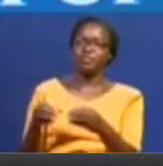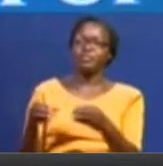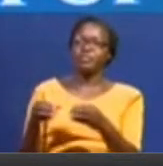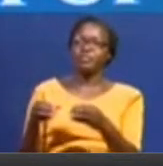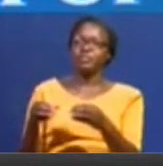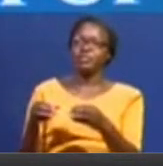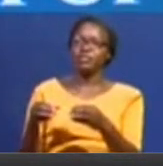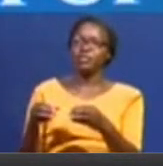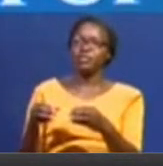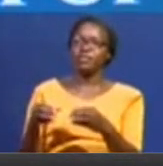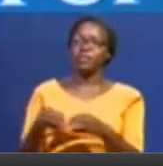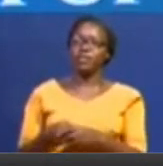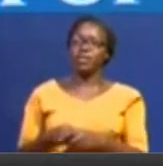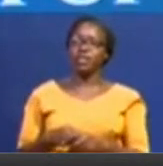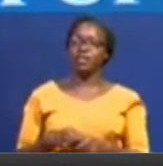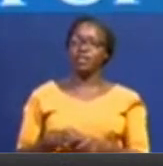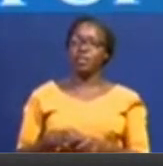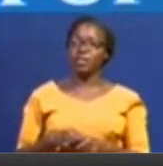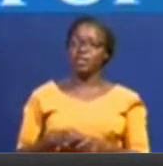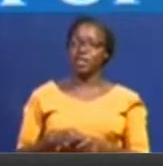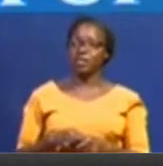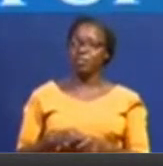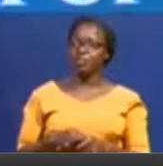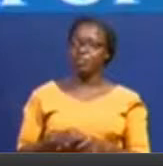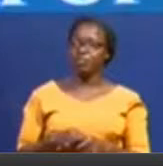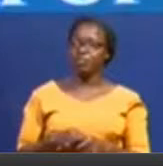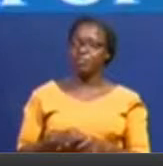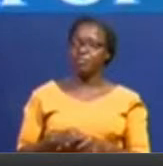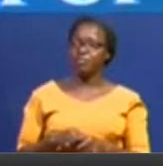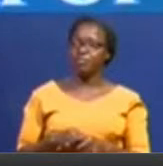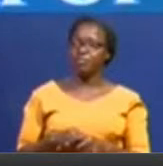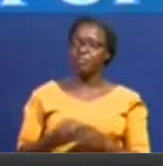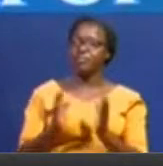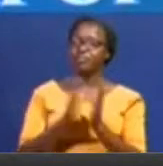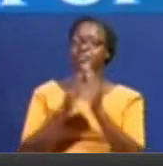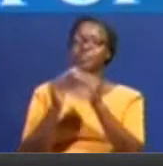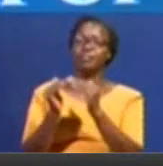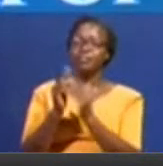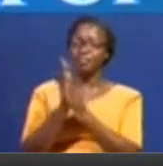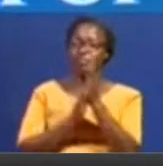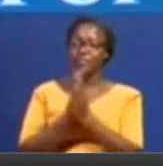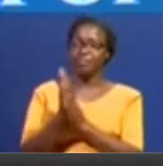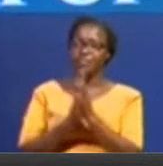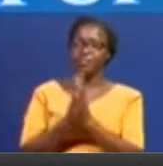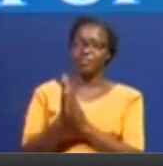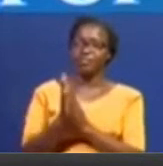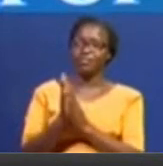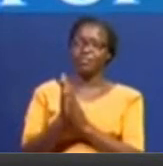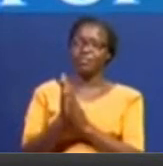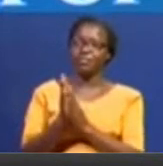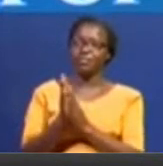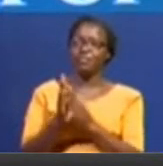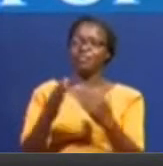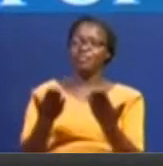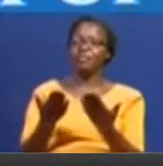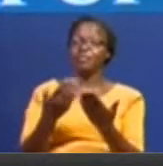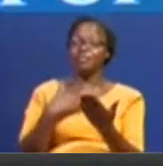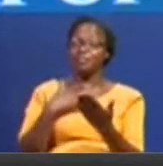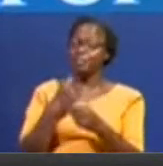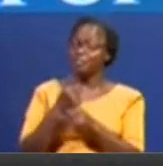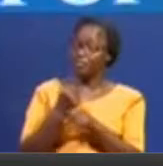will be able to protect the democratic aspiration of the people of Kenya. And how would I do